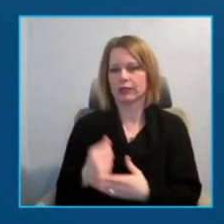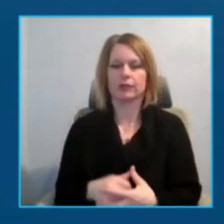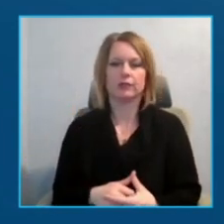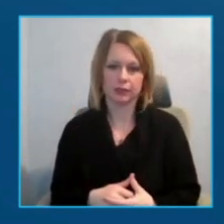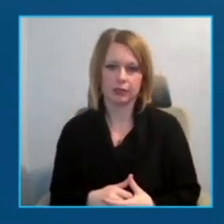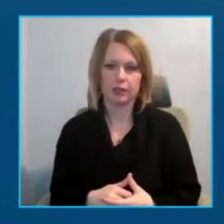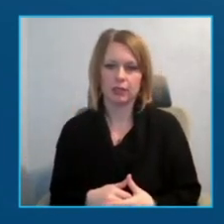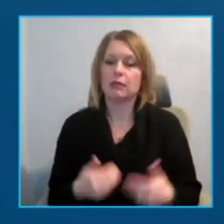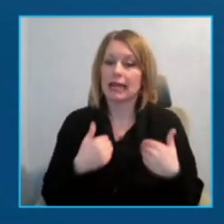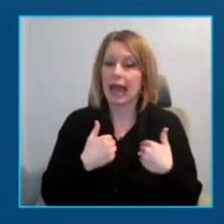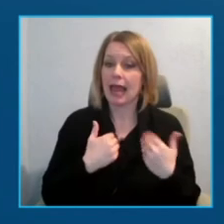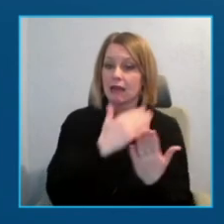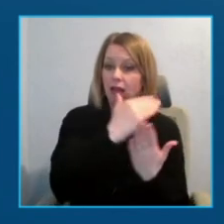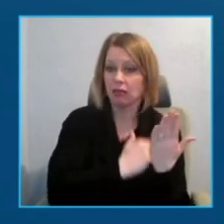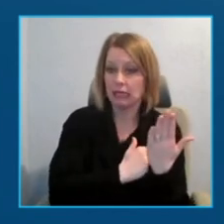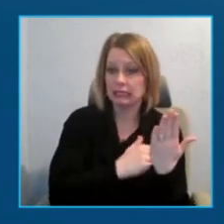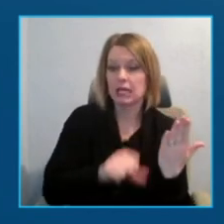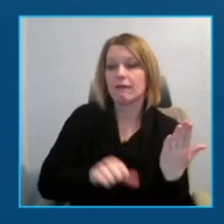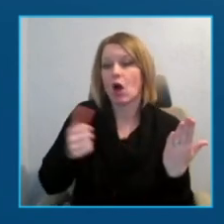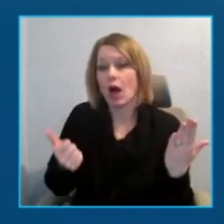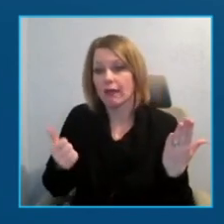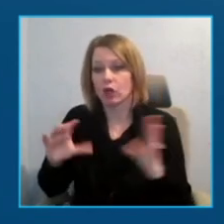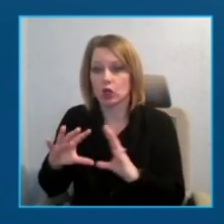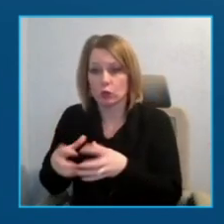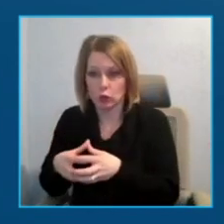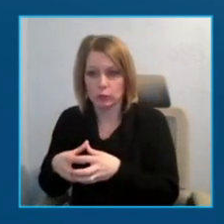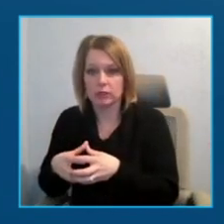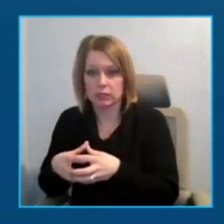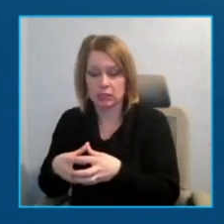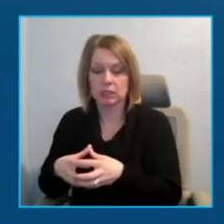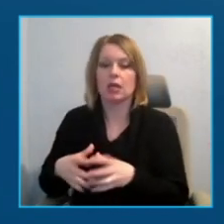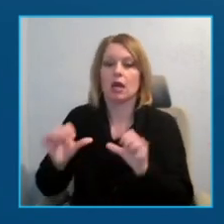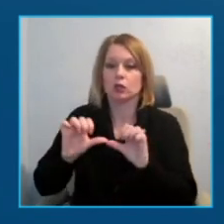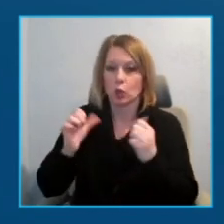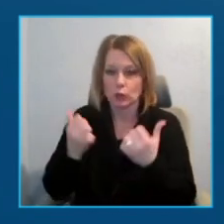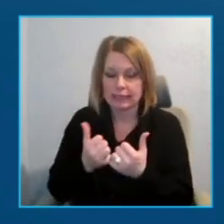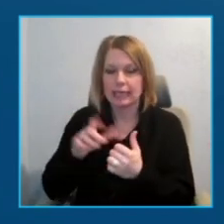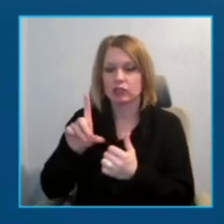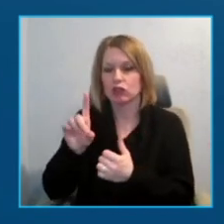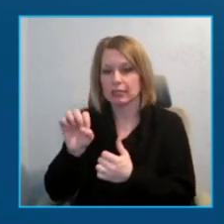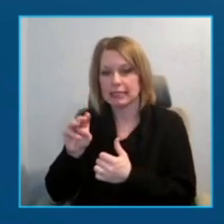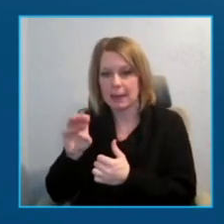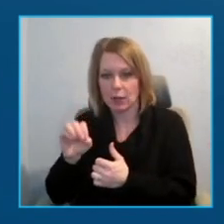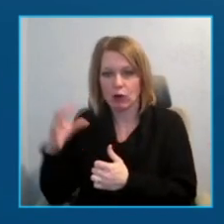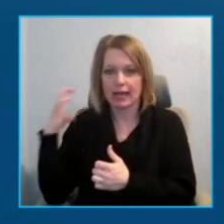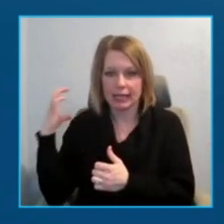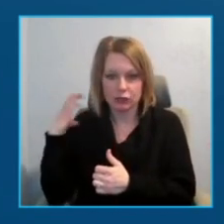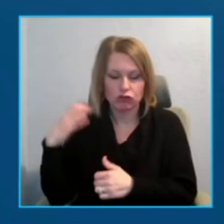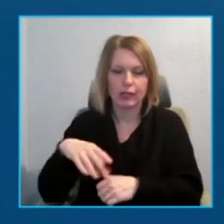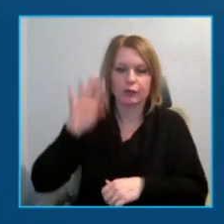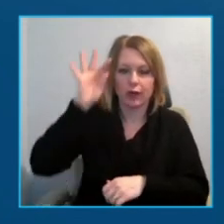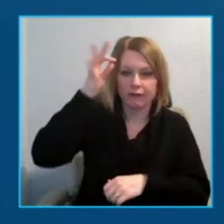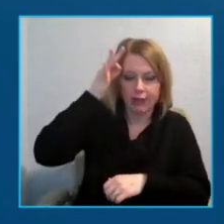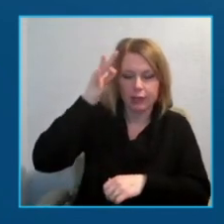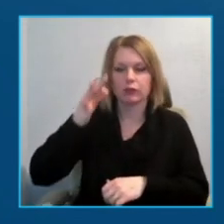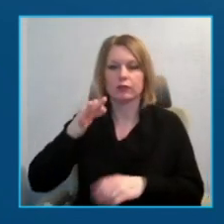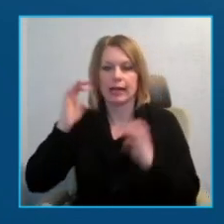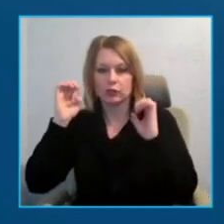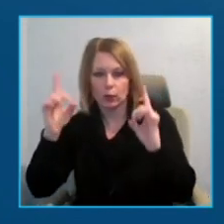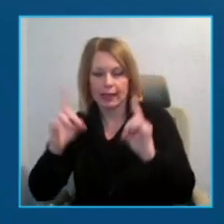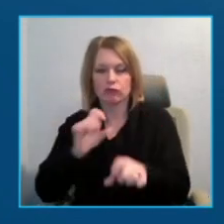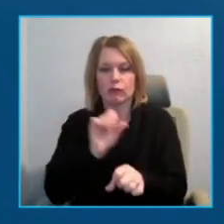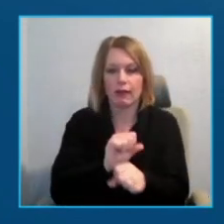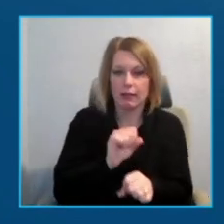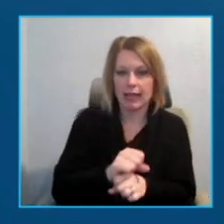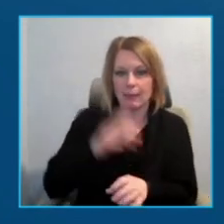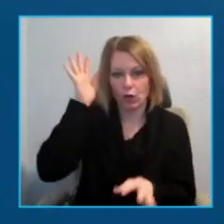other groups, Association of Democratic Chairs, Small Business, Veterans, Education, Labor, and Faith, which we all love